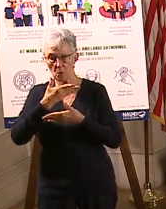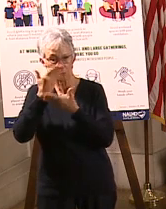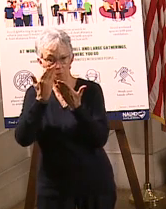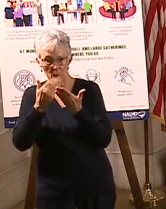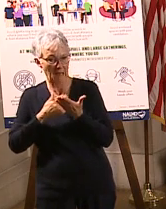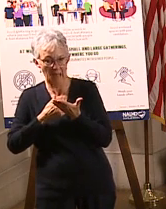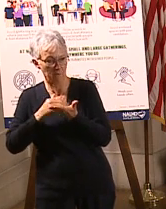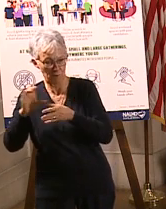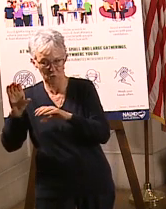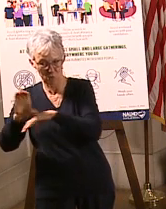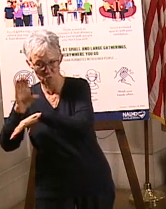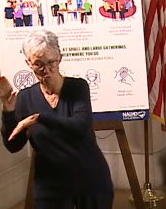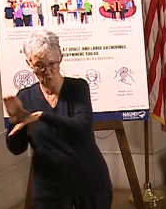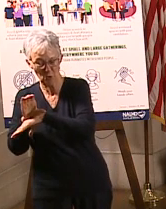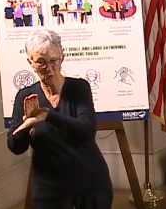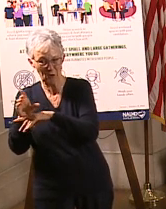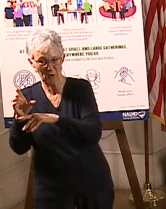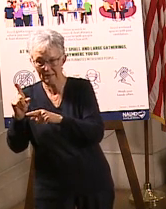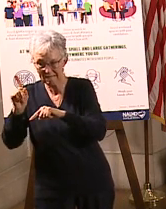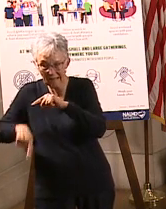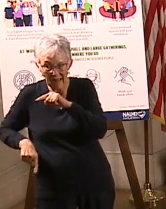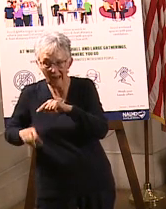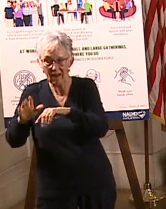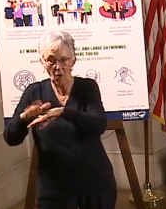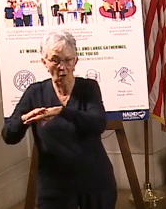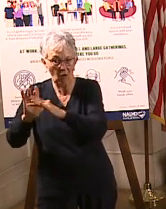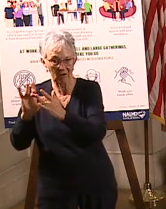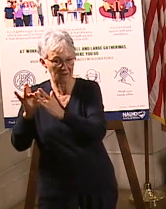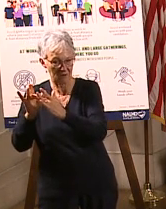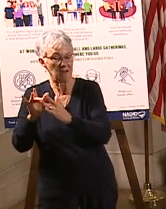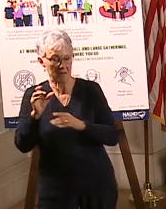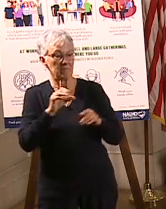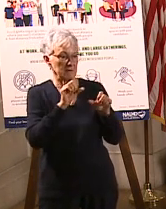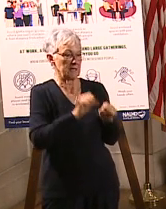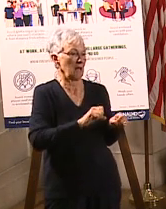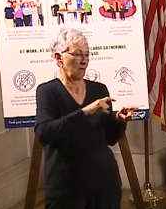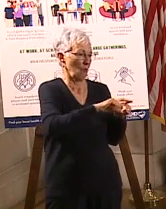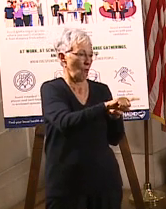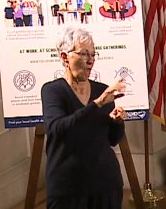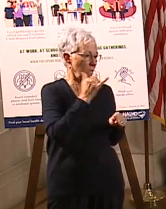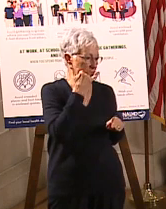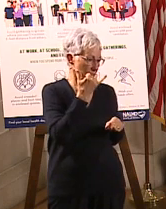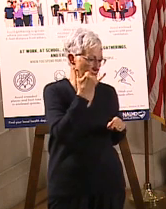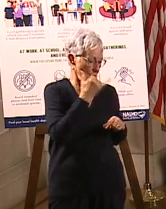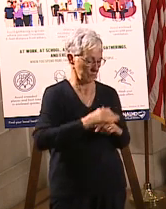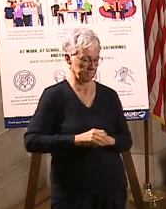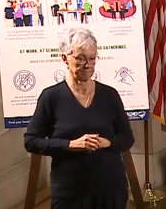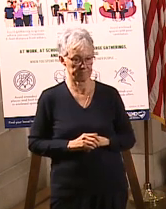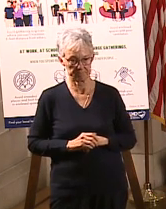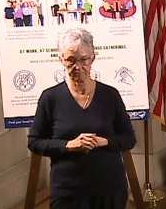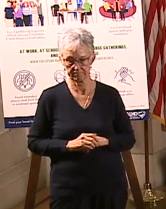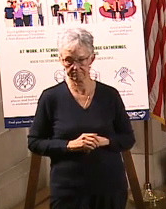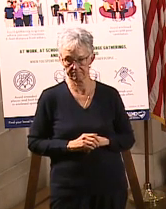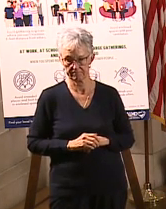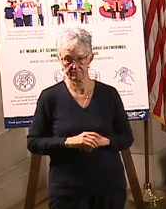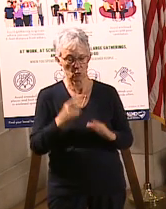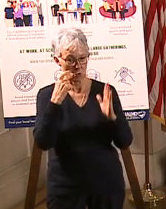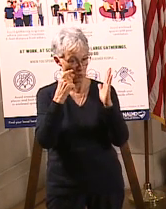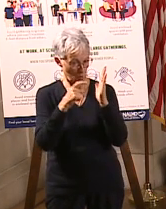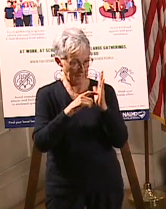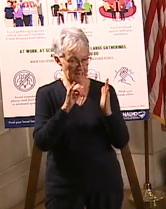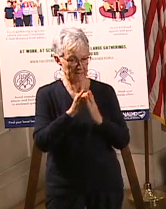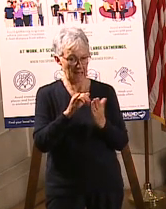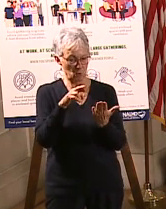as healthcare systems who will be giving the vaccine will be able to schedule through their own systems as well. We acknowledge that the